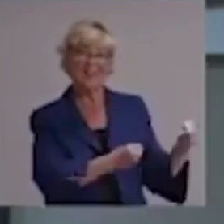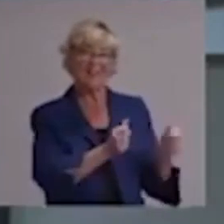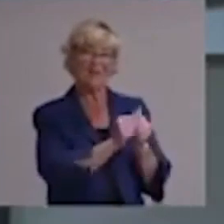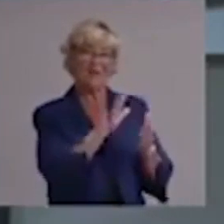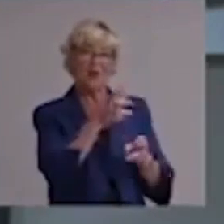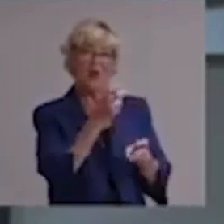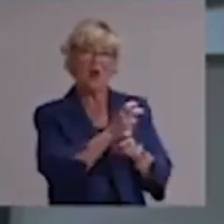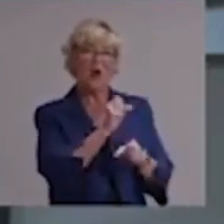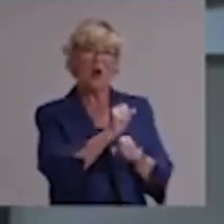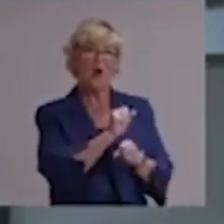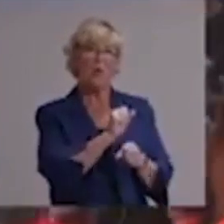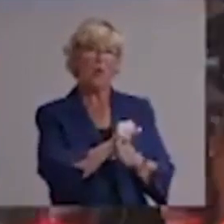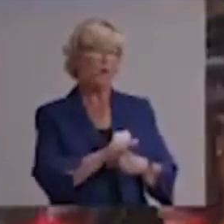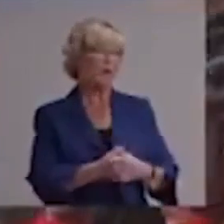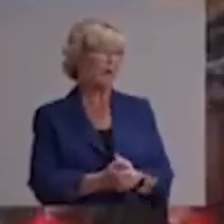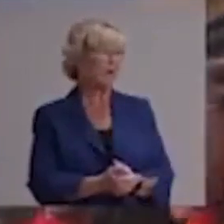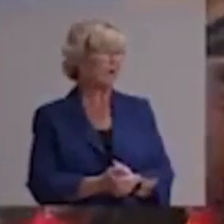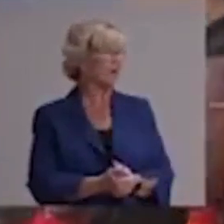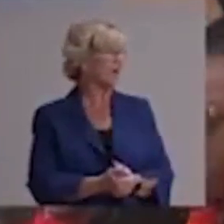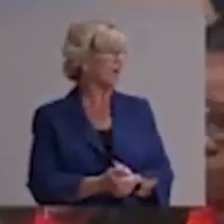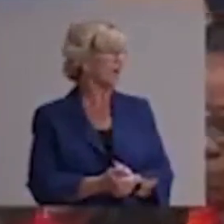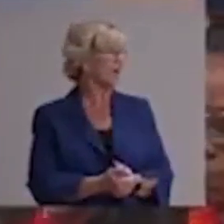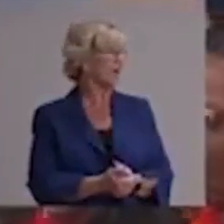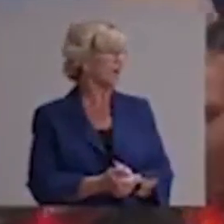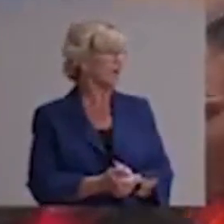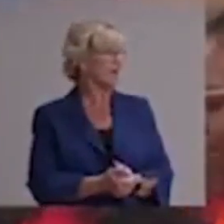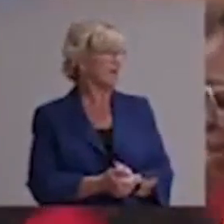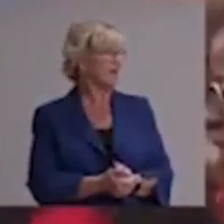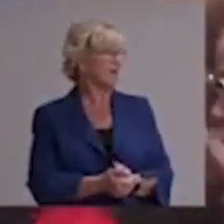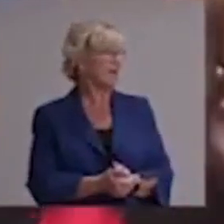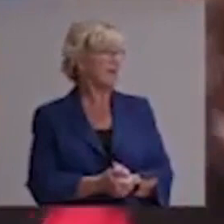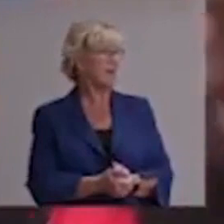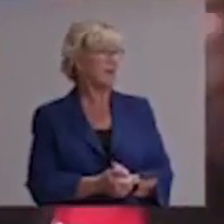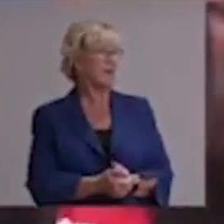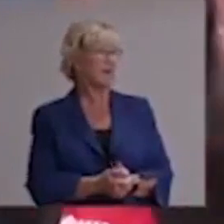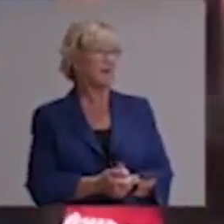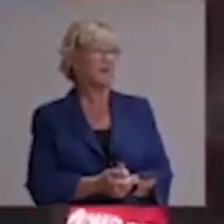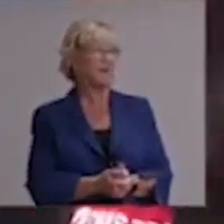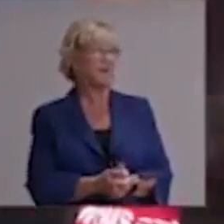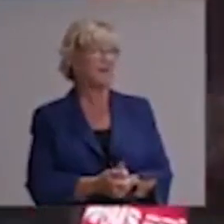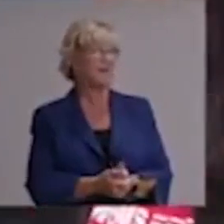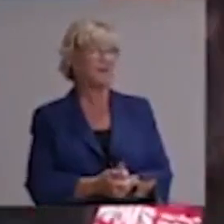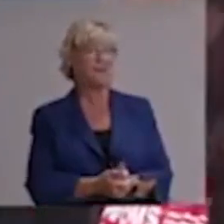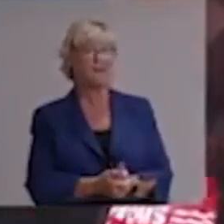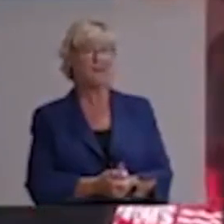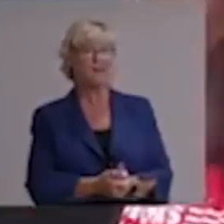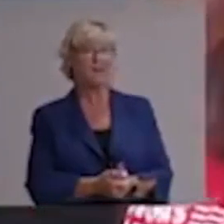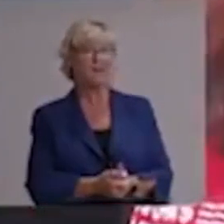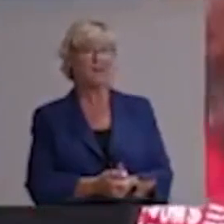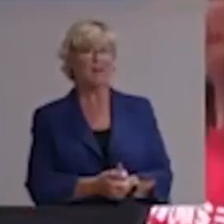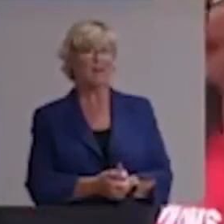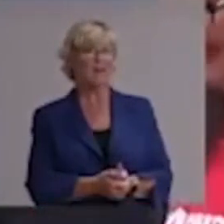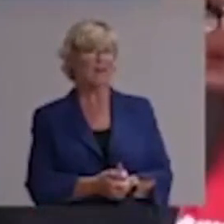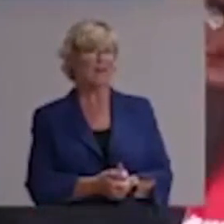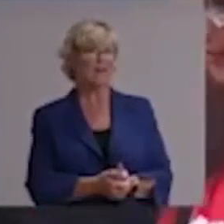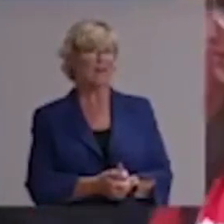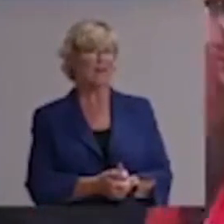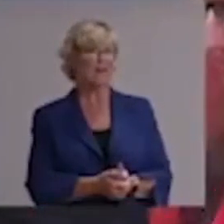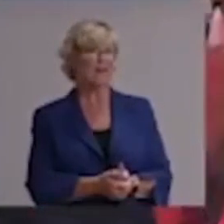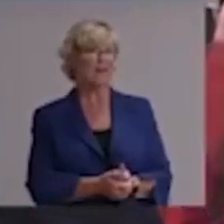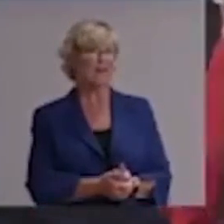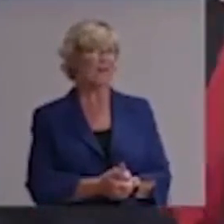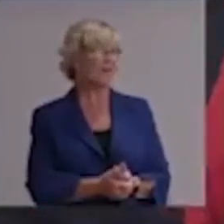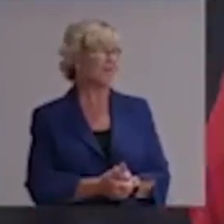exercise. You also need to be fingerprinted and investigated to verify your eligibility, which includes an